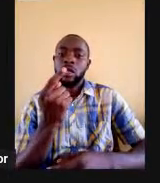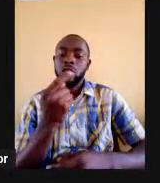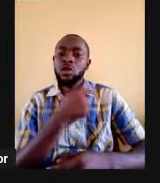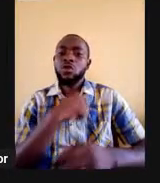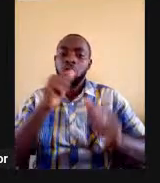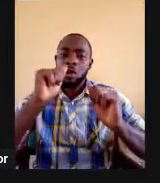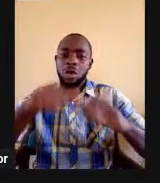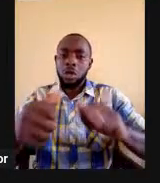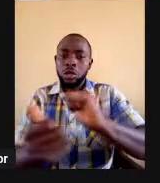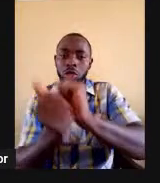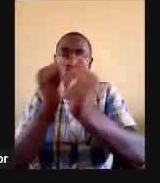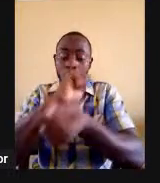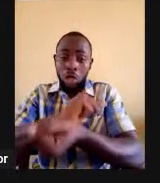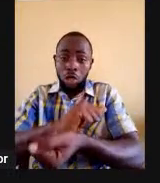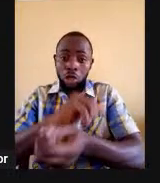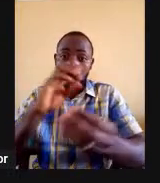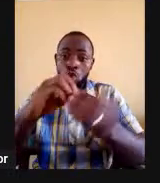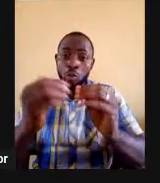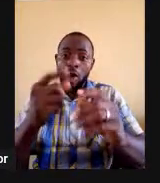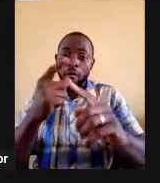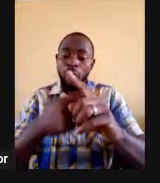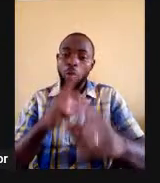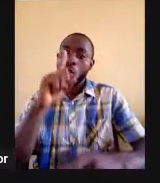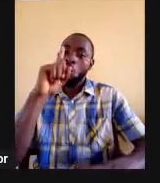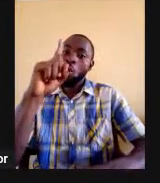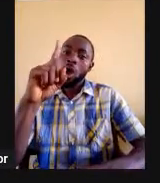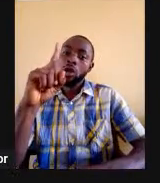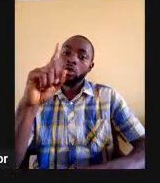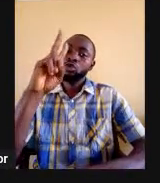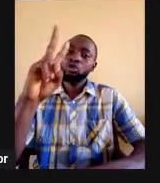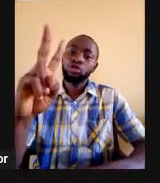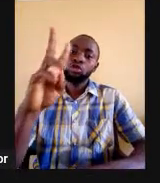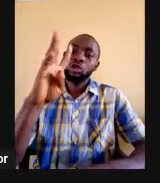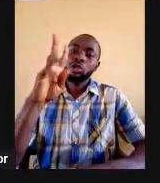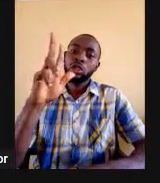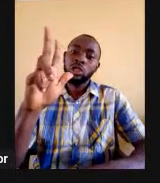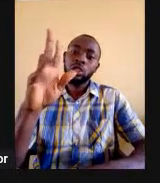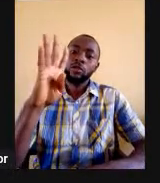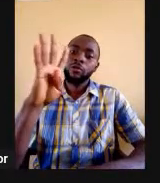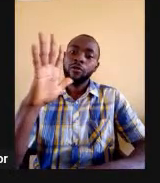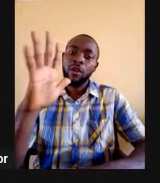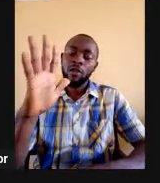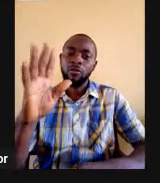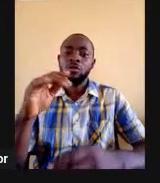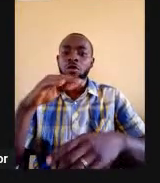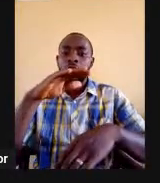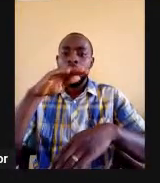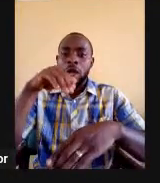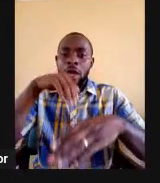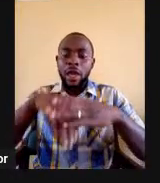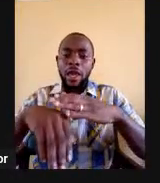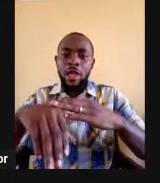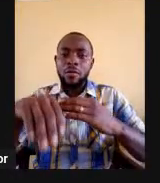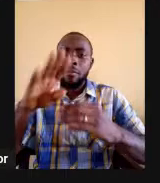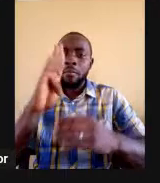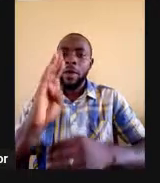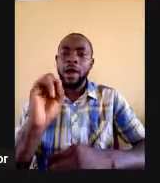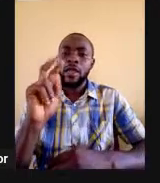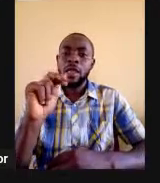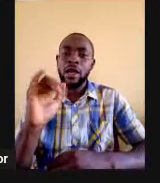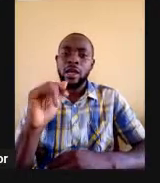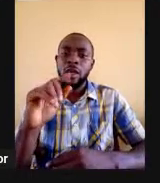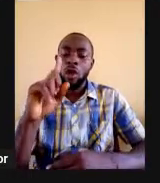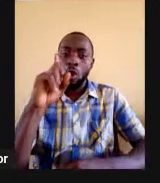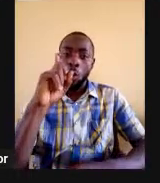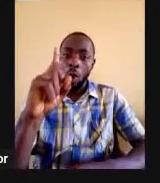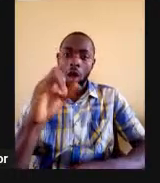convert numbers. So in binary, 1 is just 1. Is that okay? 1 is 1